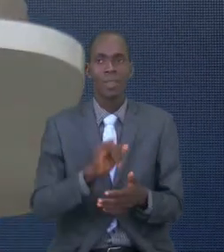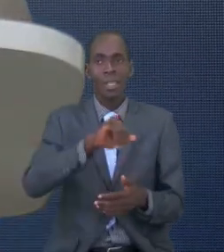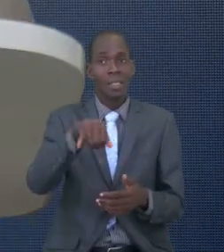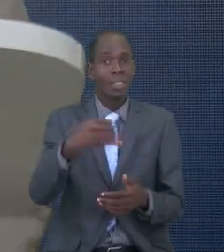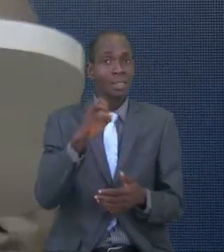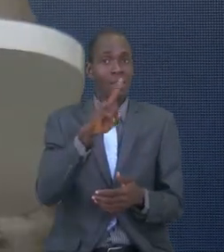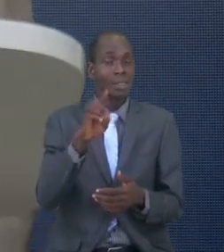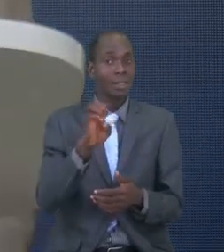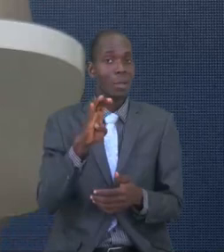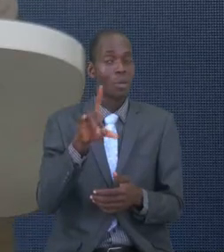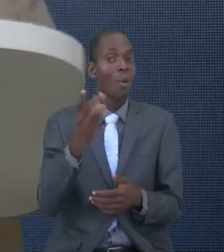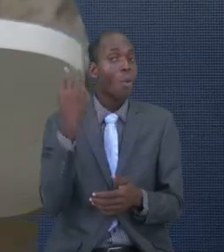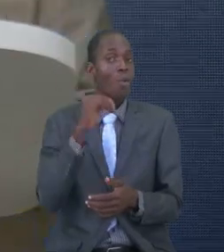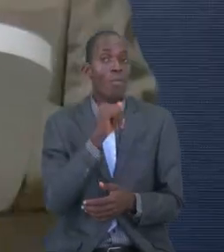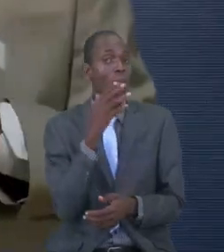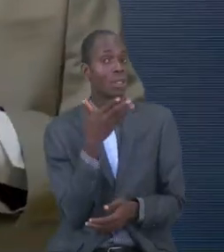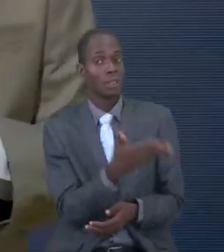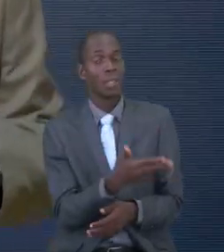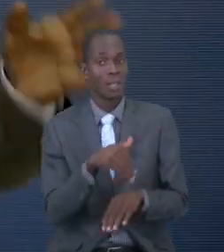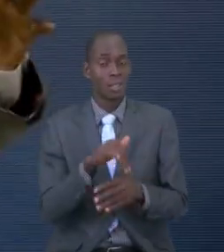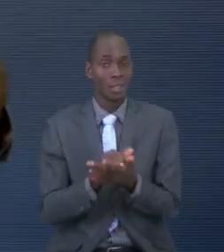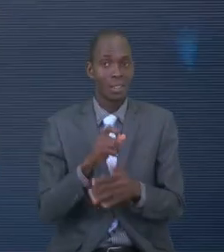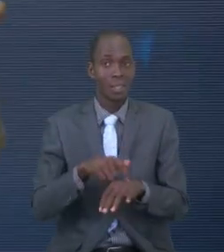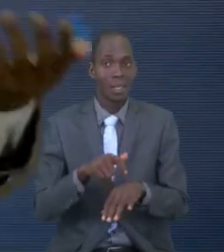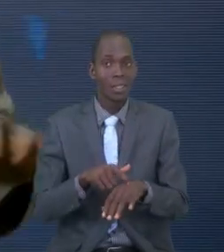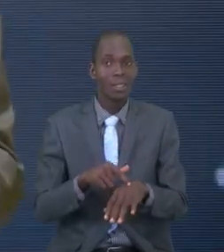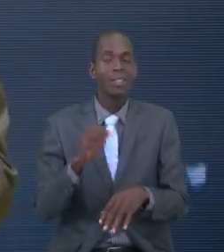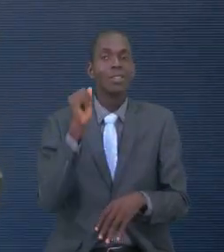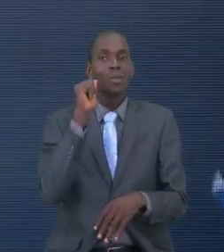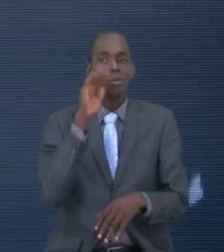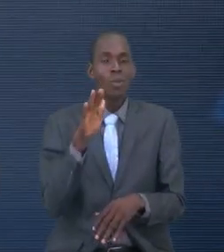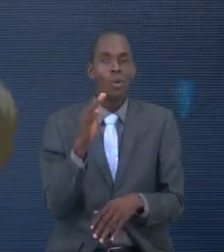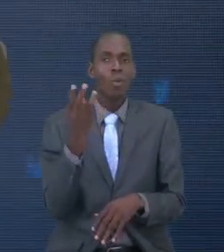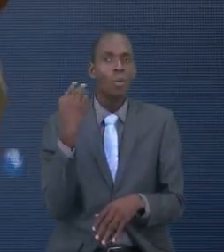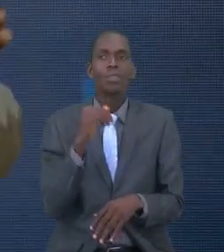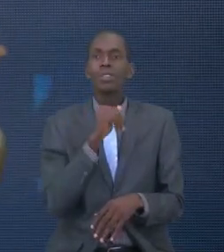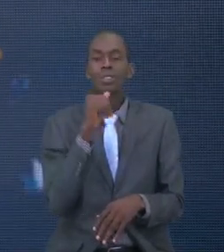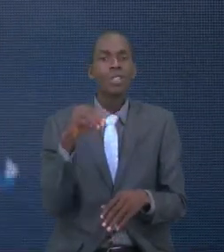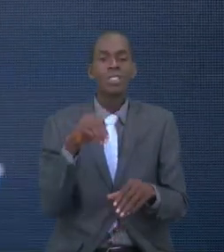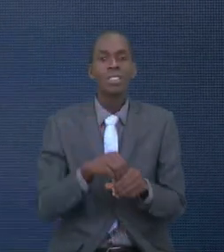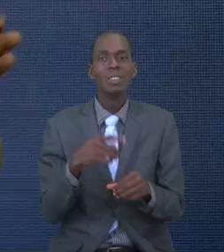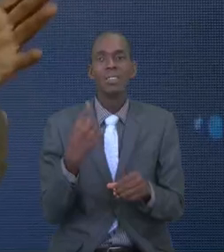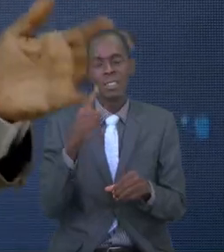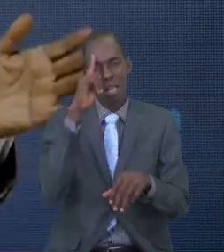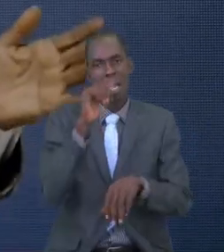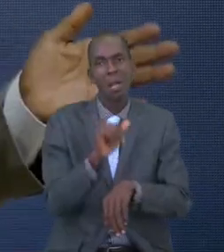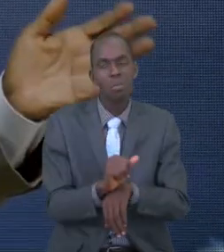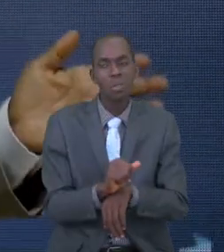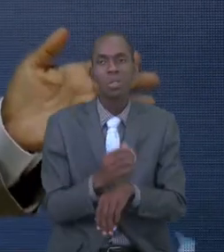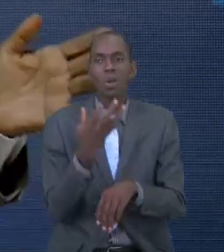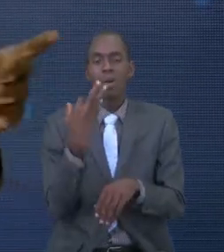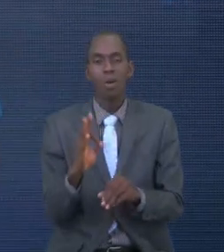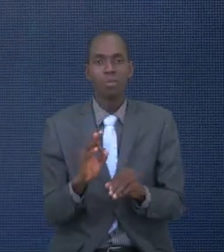not actually there. She wasn't in the habit of attending meetings